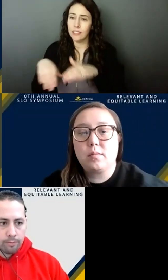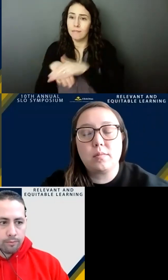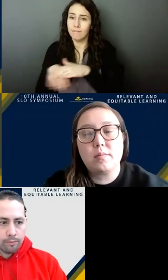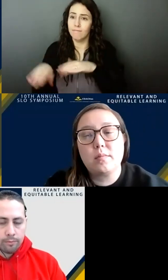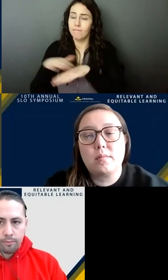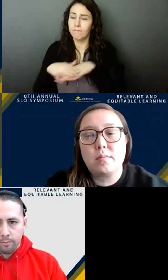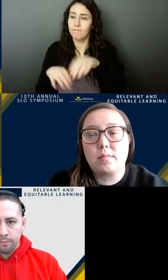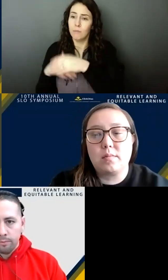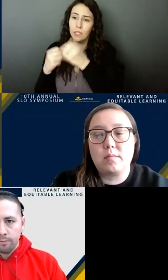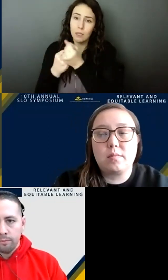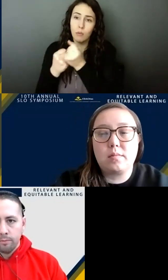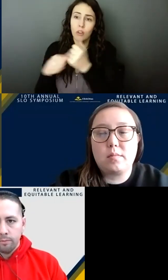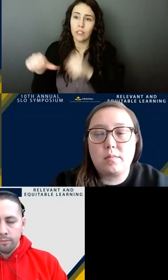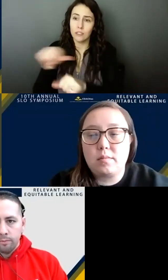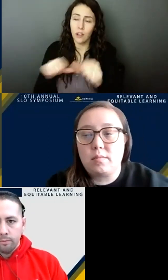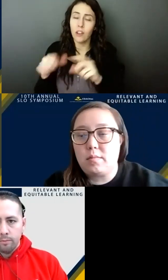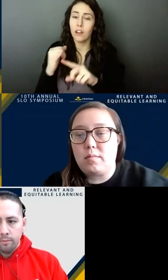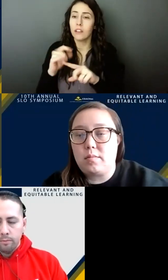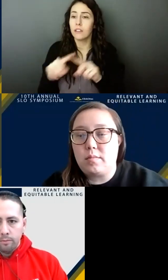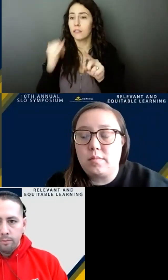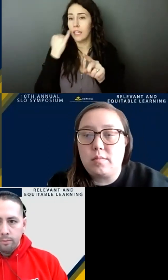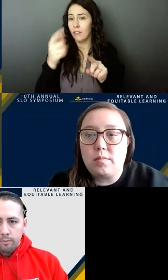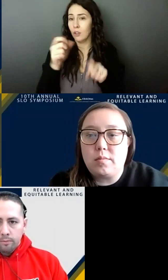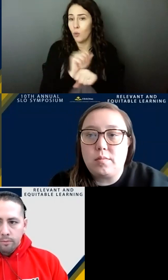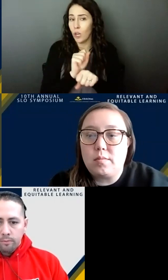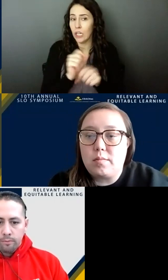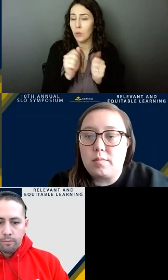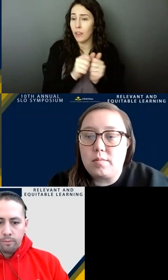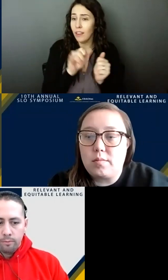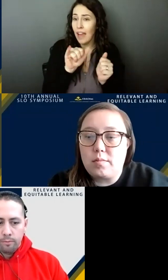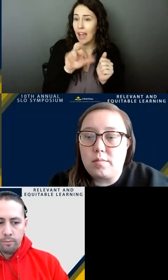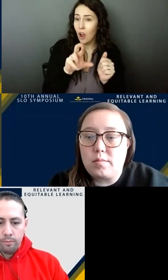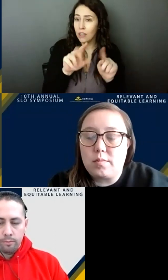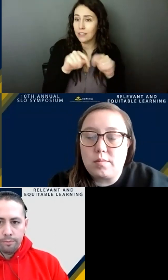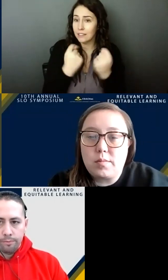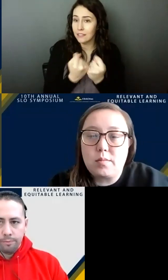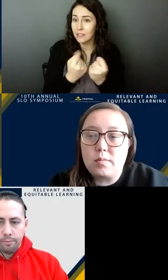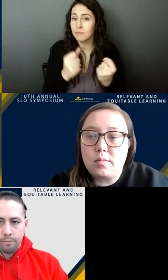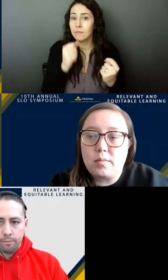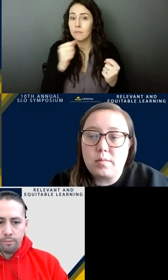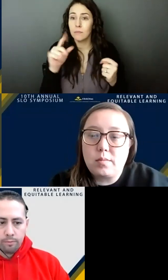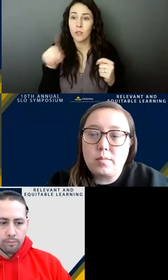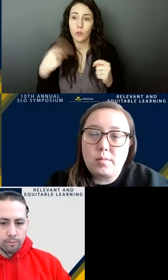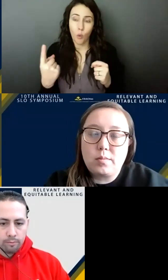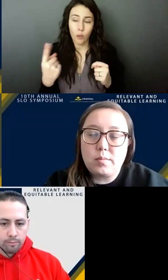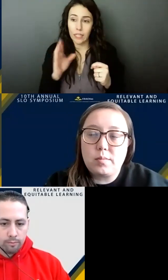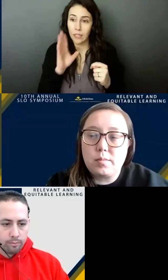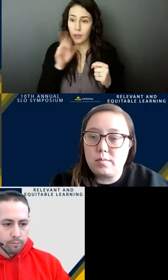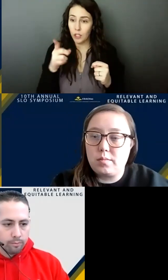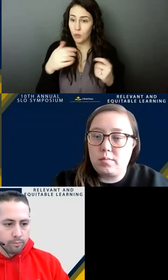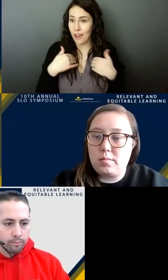programs. But if you're working together with the IR team, not only are you going to have different approaches